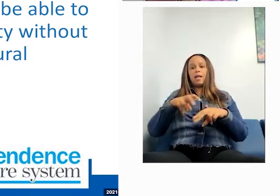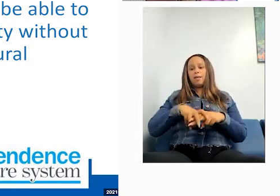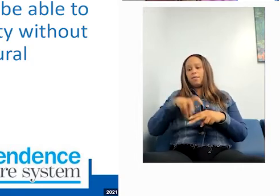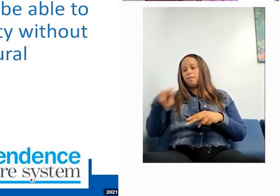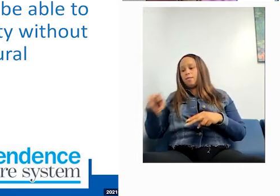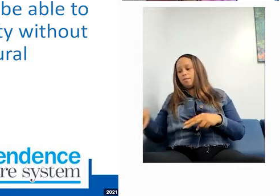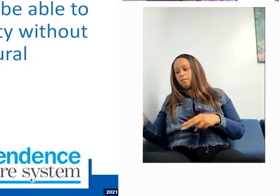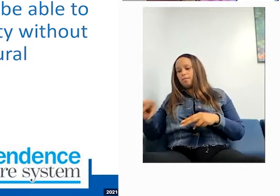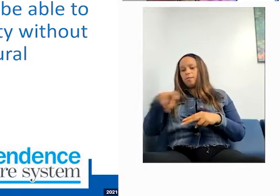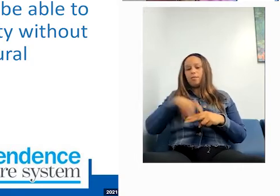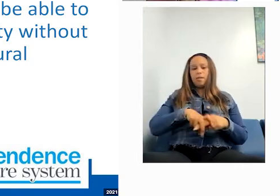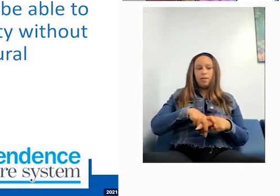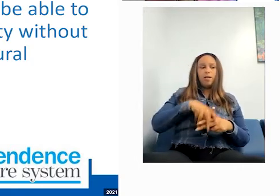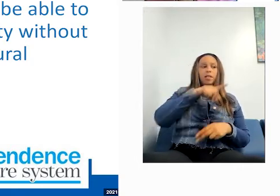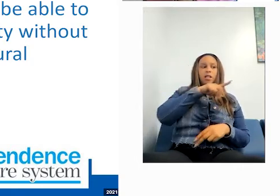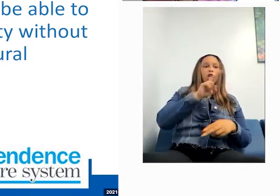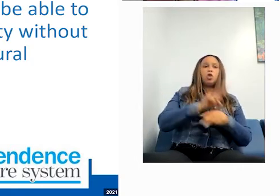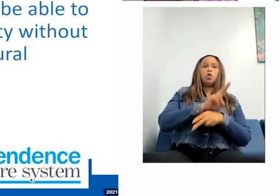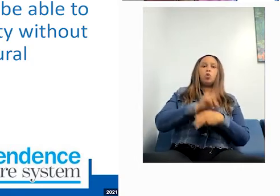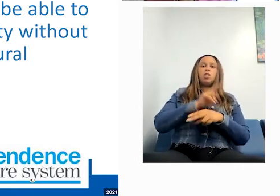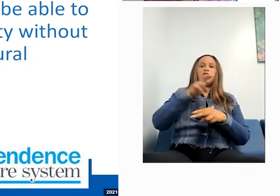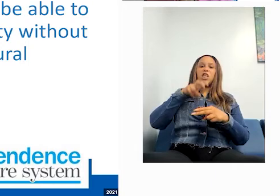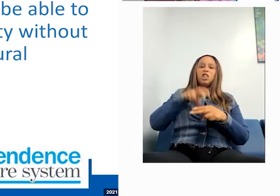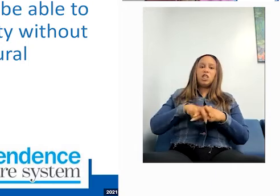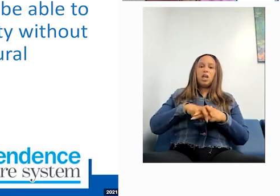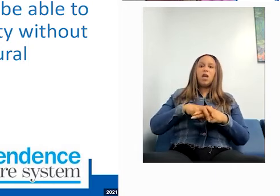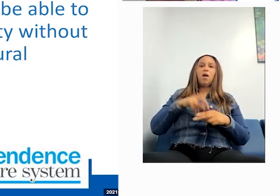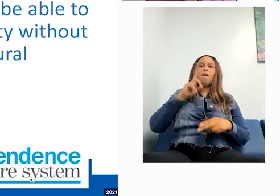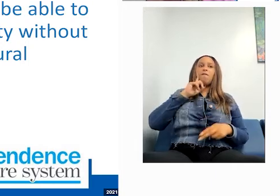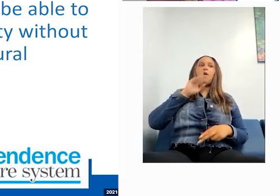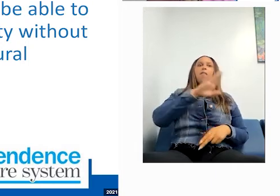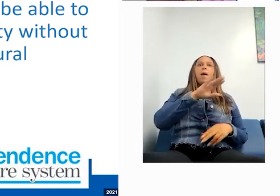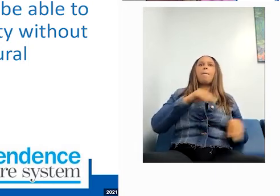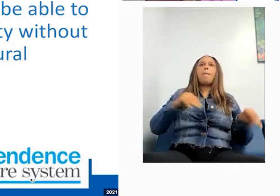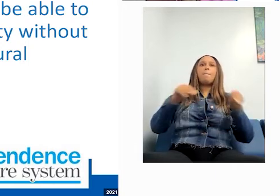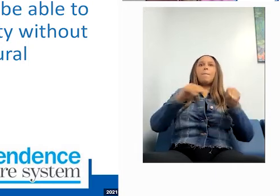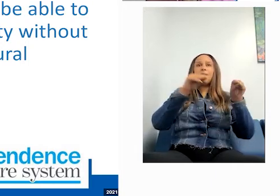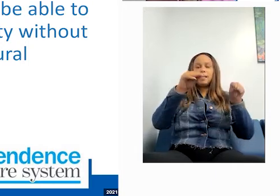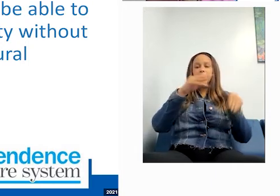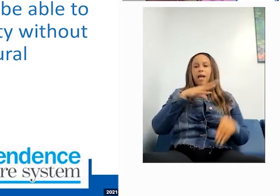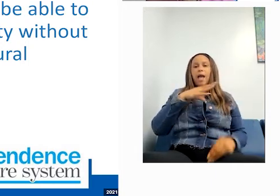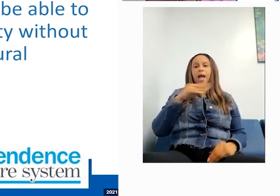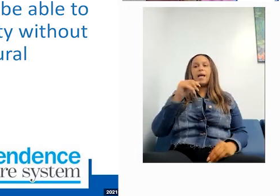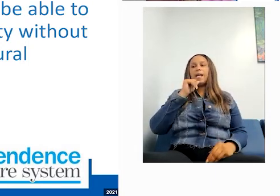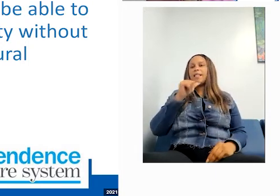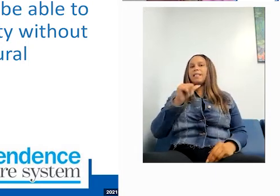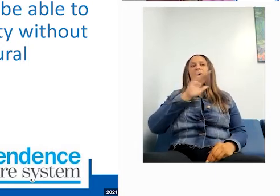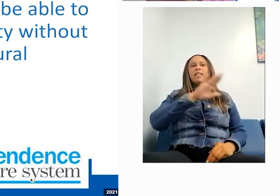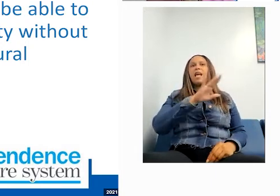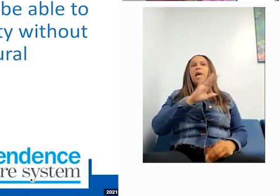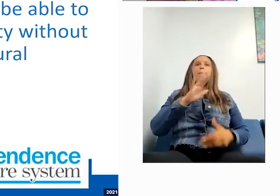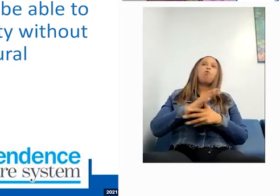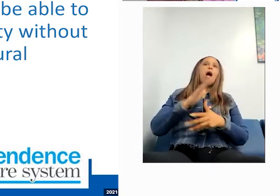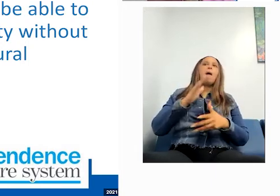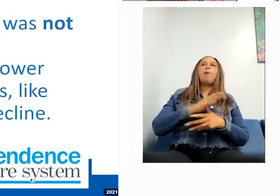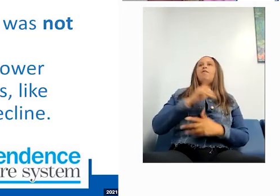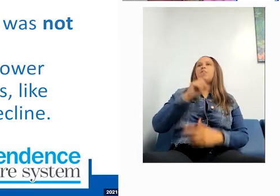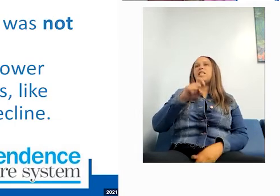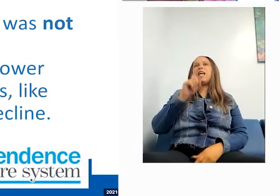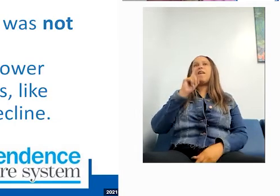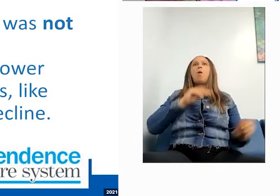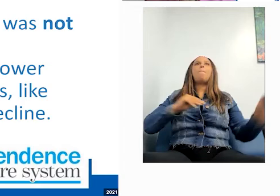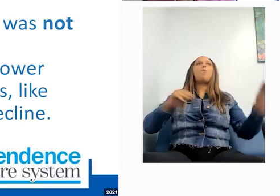using the chair as an augment to their mobility, and it's not their primary means of getting around.